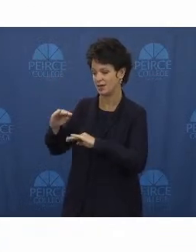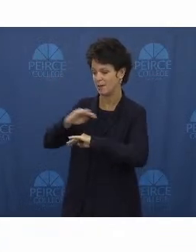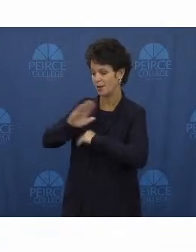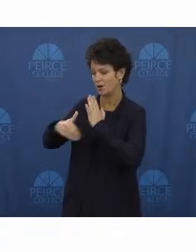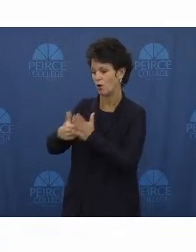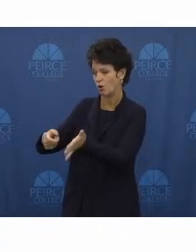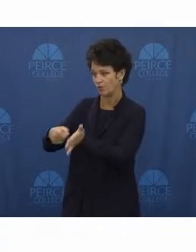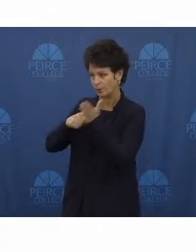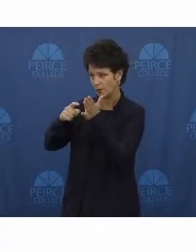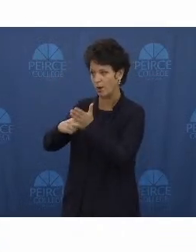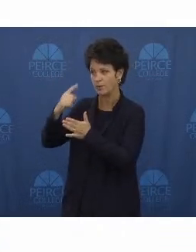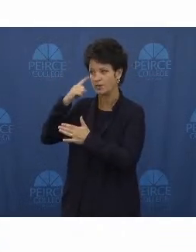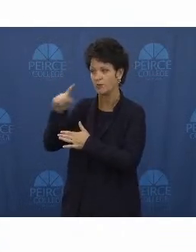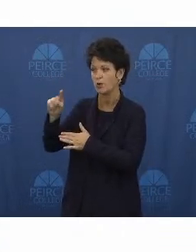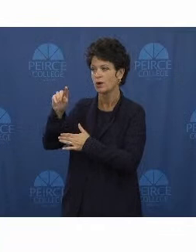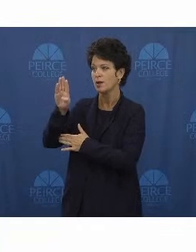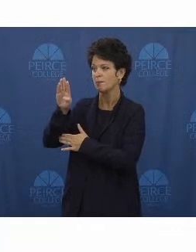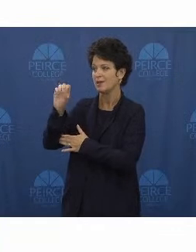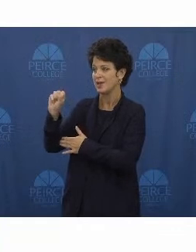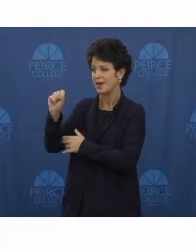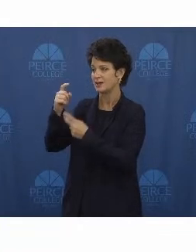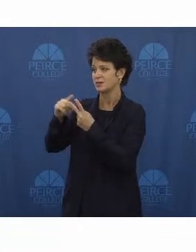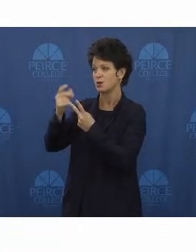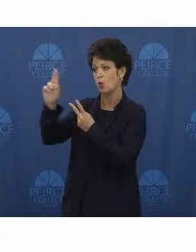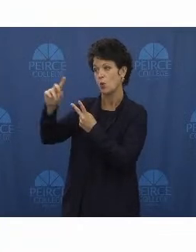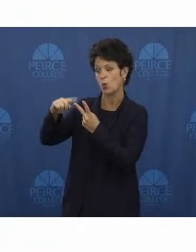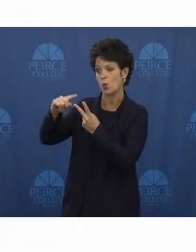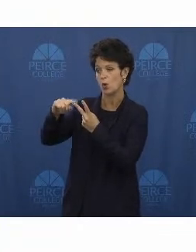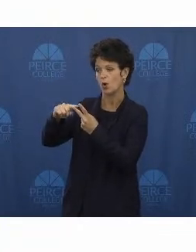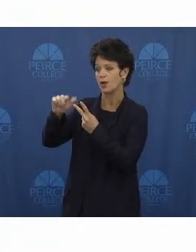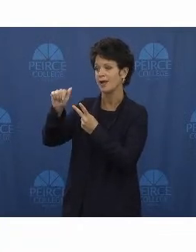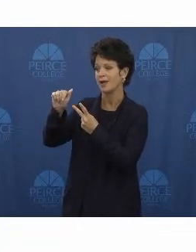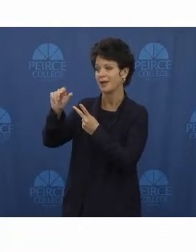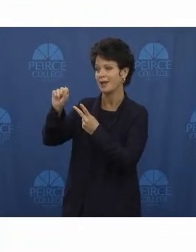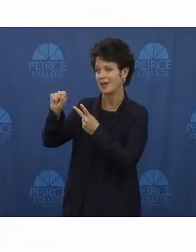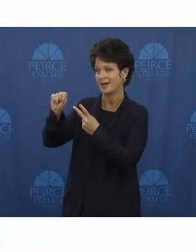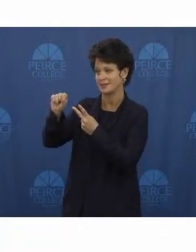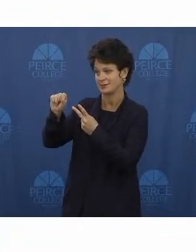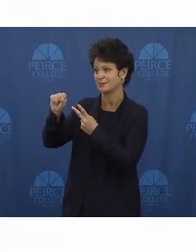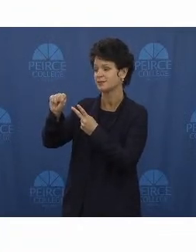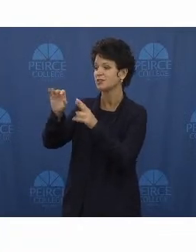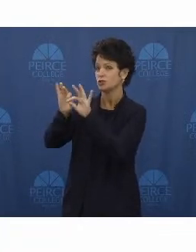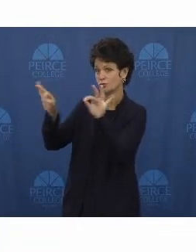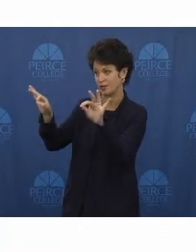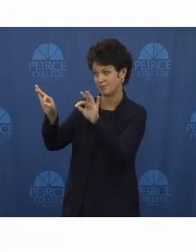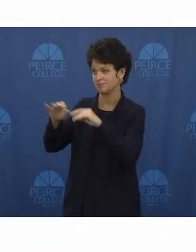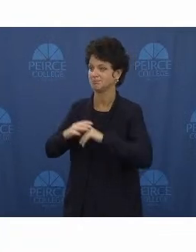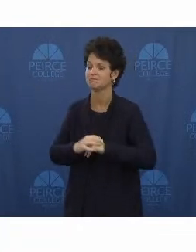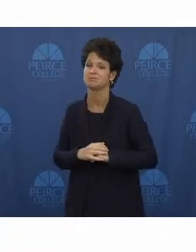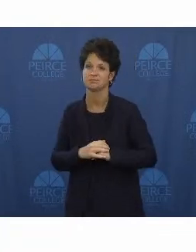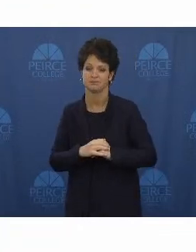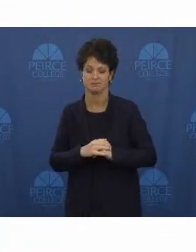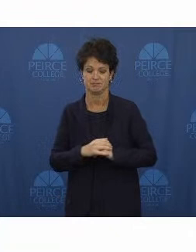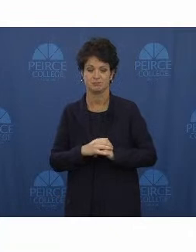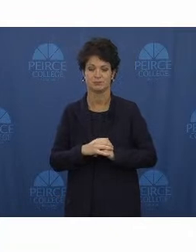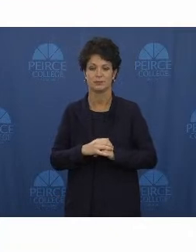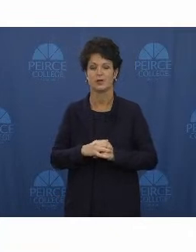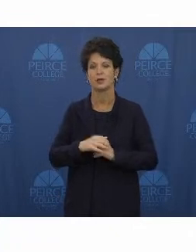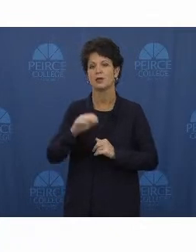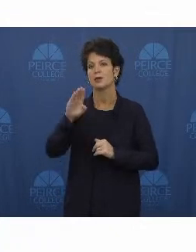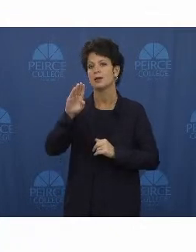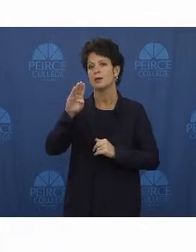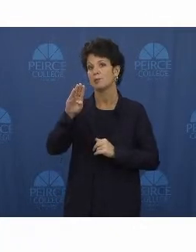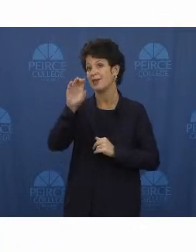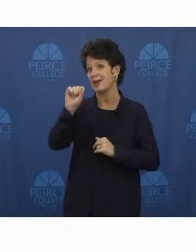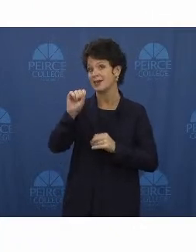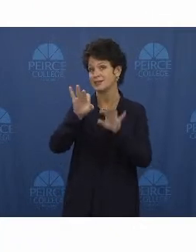the requirements for the Bachelor of Science or the Associate in Science degree. The Bachelor